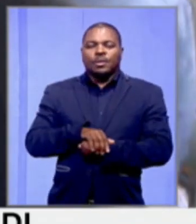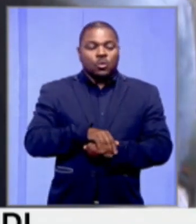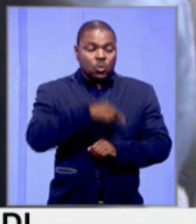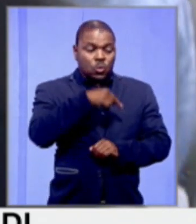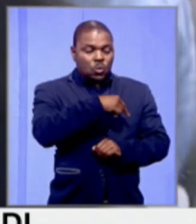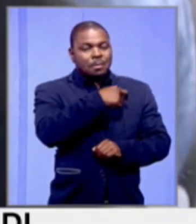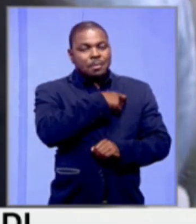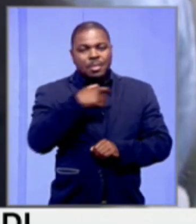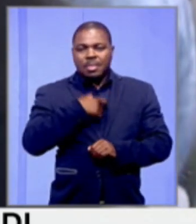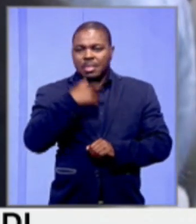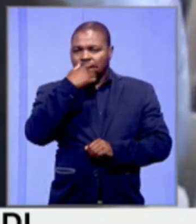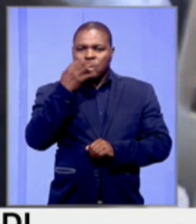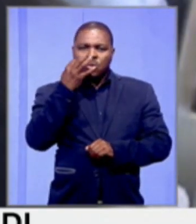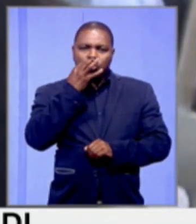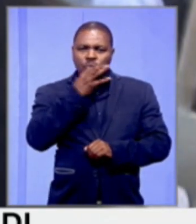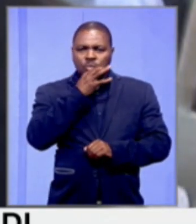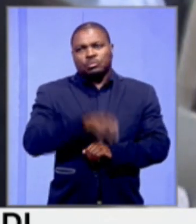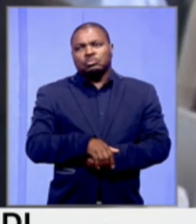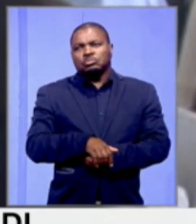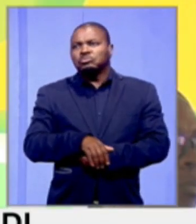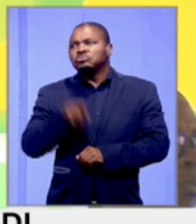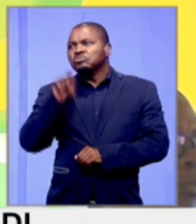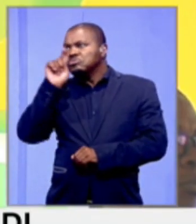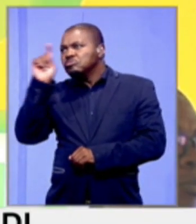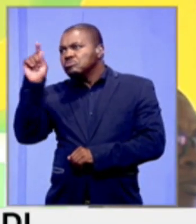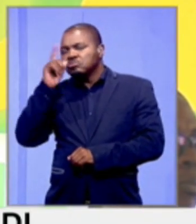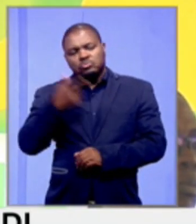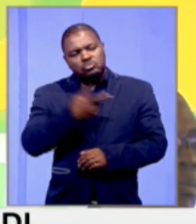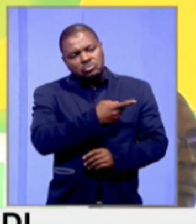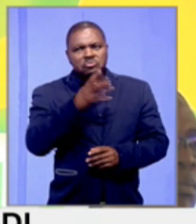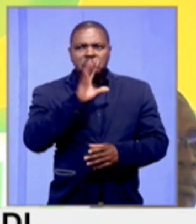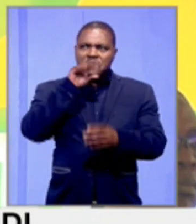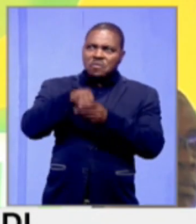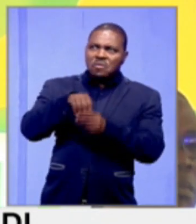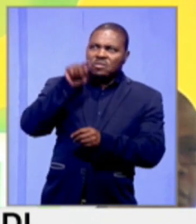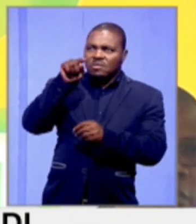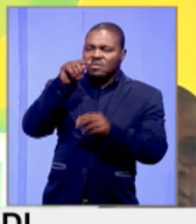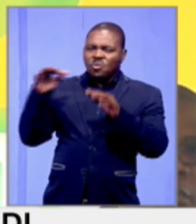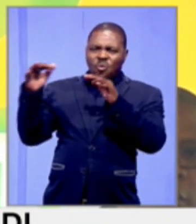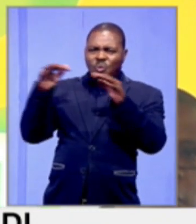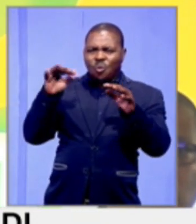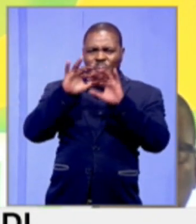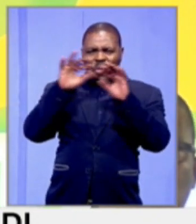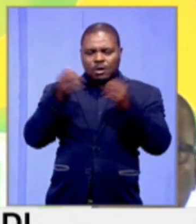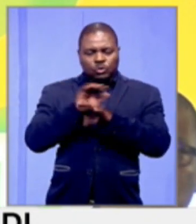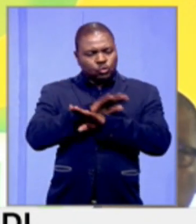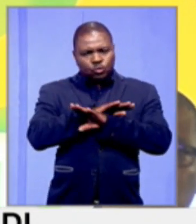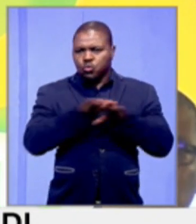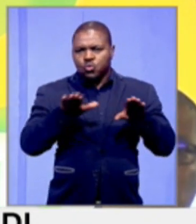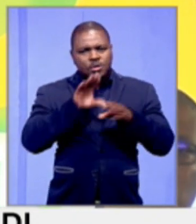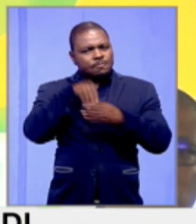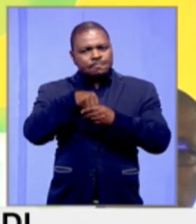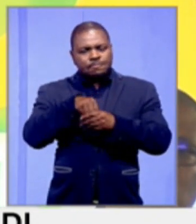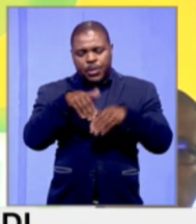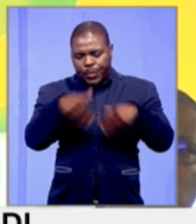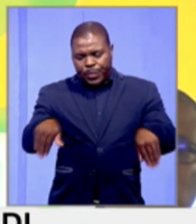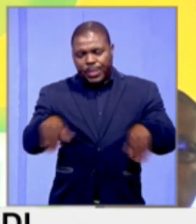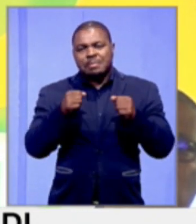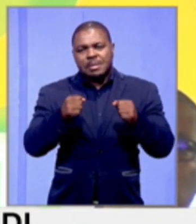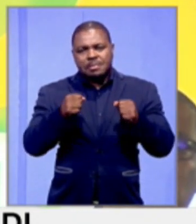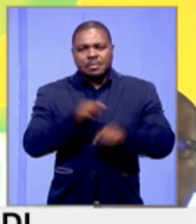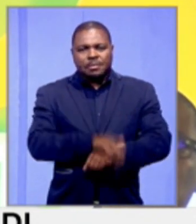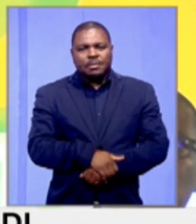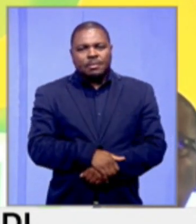netefaditse gore naga e ka se dumele go gogelwa ka gare ga dikgogakgogano tša dinaga tša lefase. This I will say